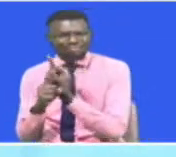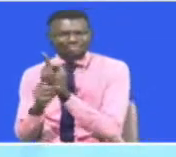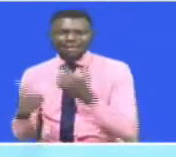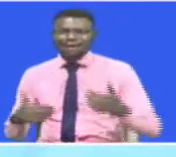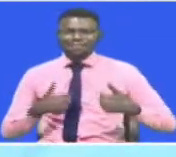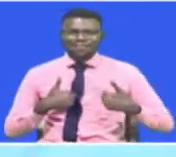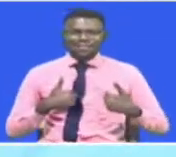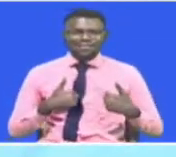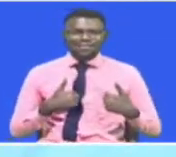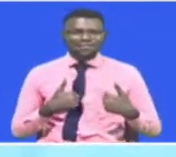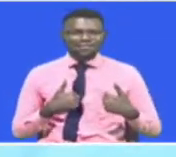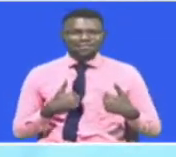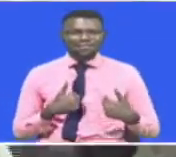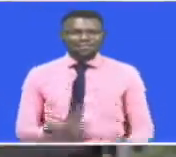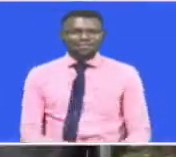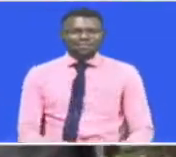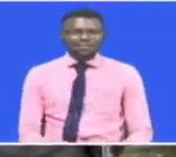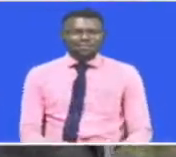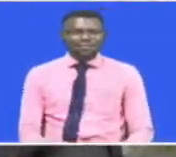positions.